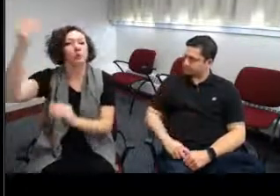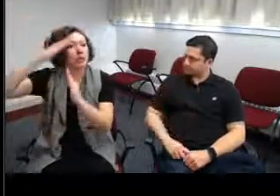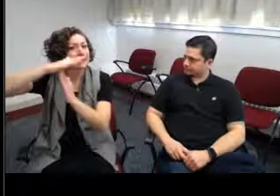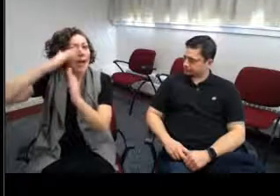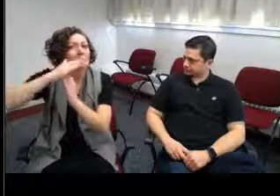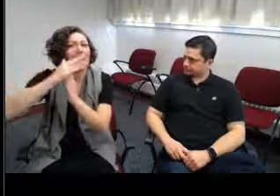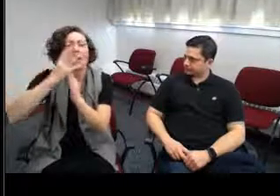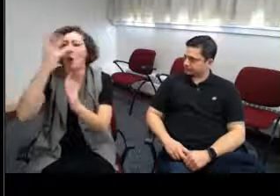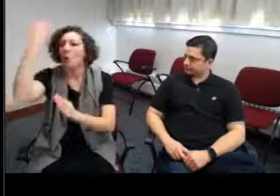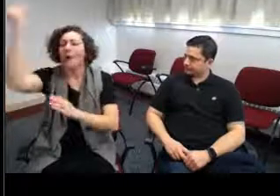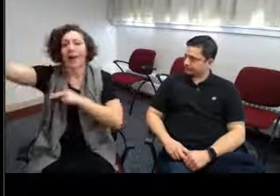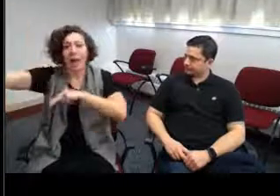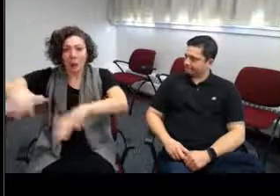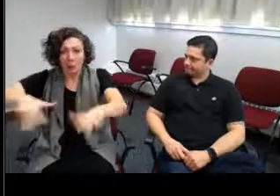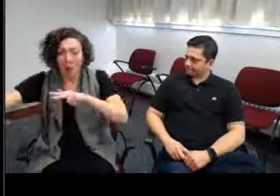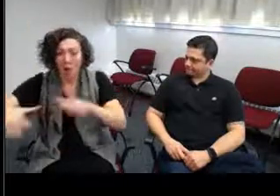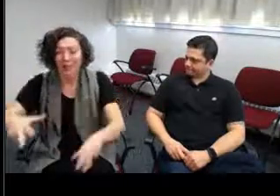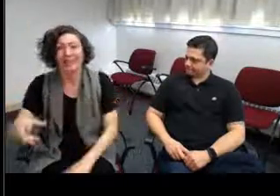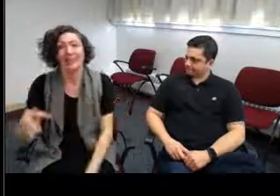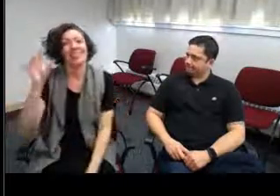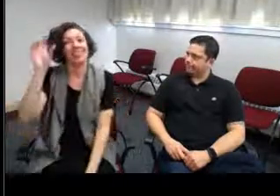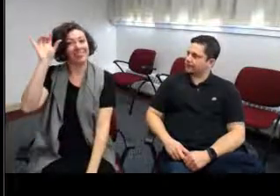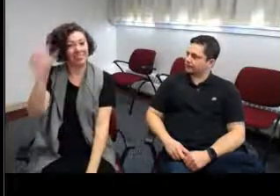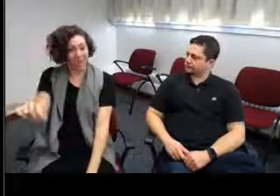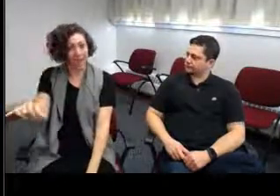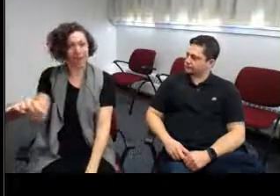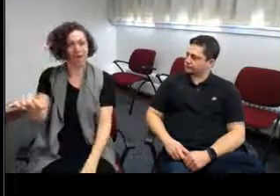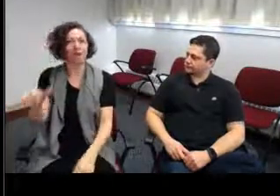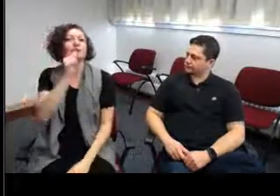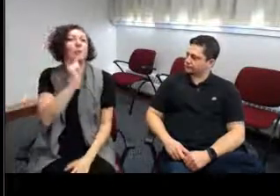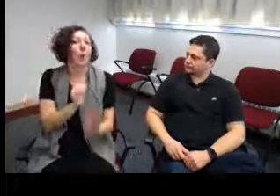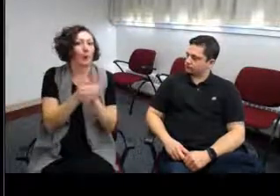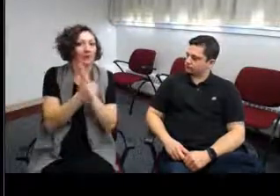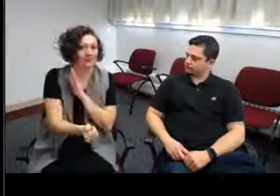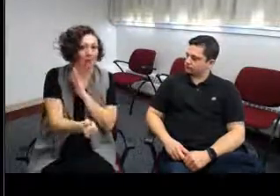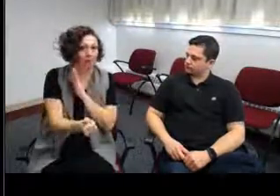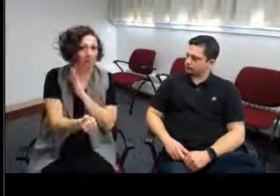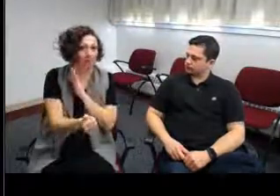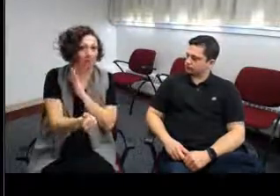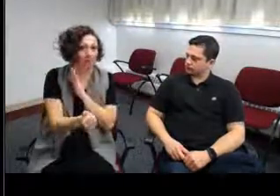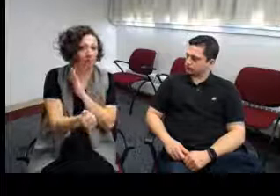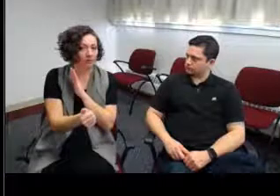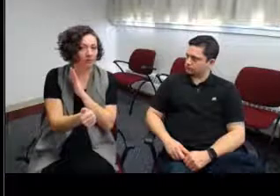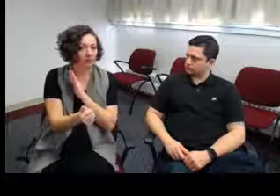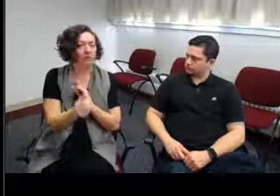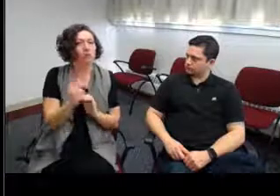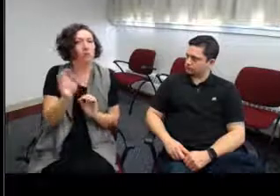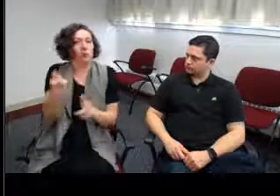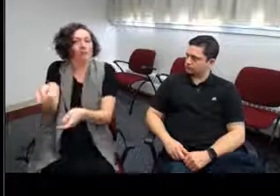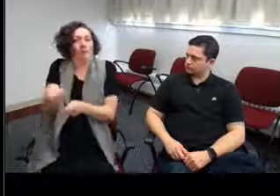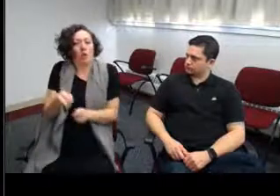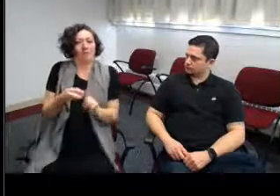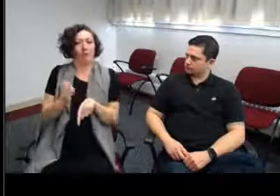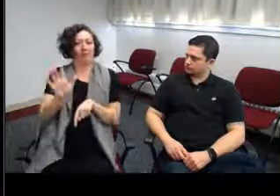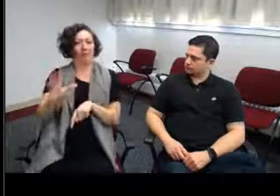you know, say, oh, so when you're out, you know, taking some time on a walk, that's a coping